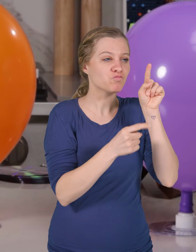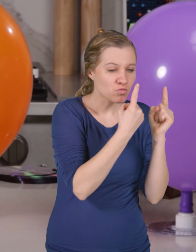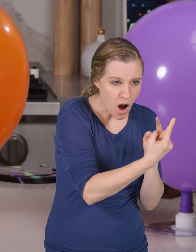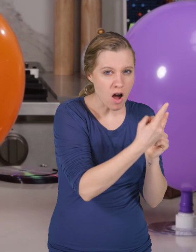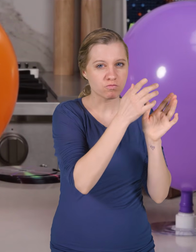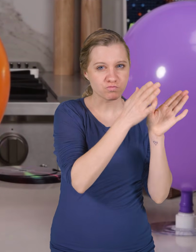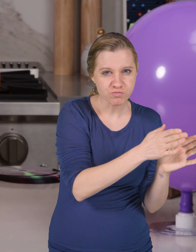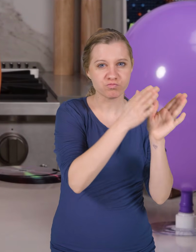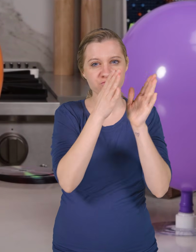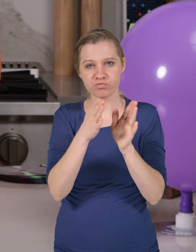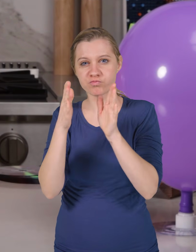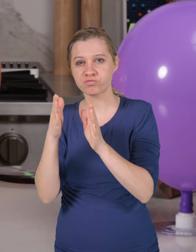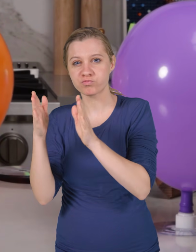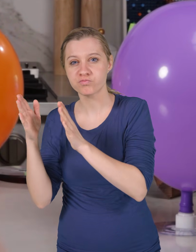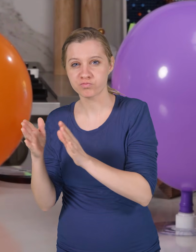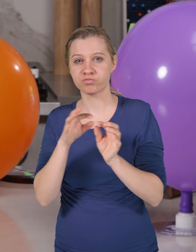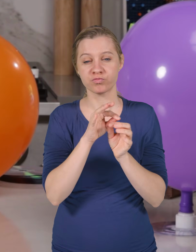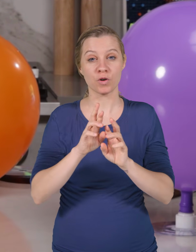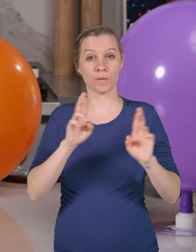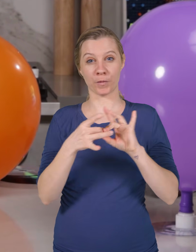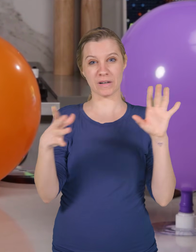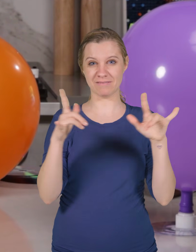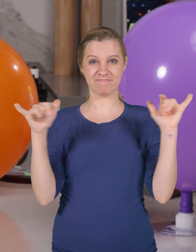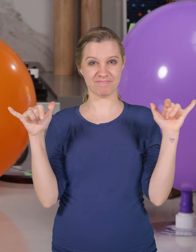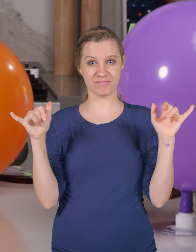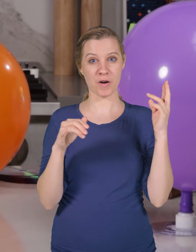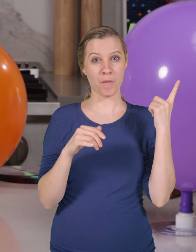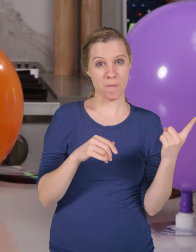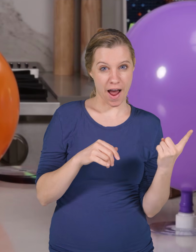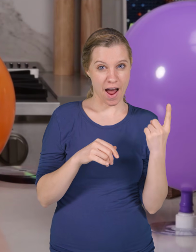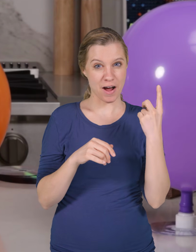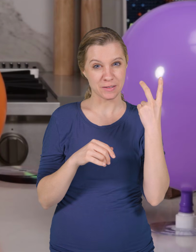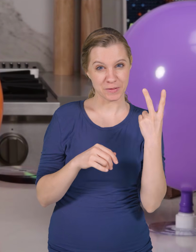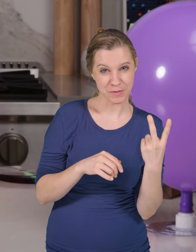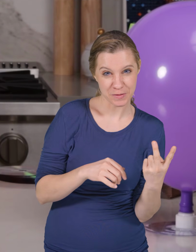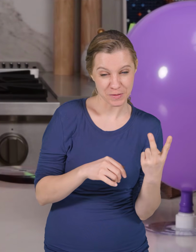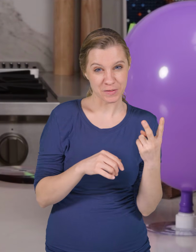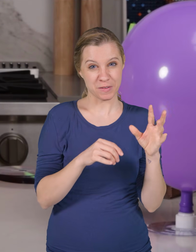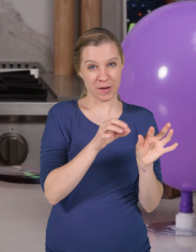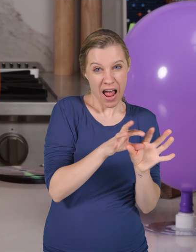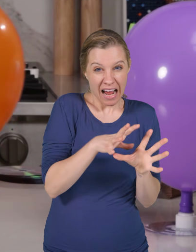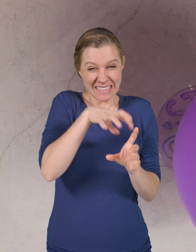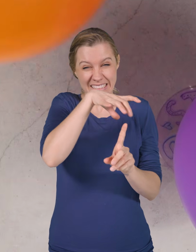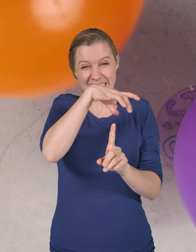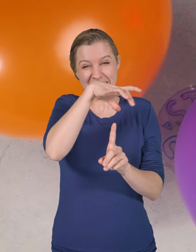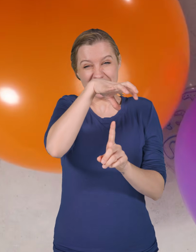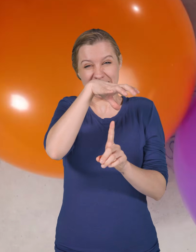a time and I'm gonna release them all at once. Okay, 1, 2.